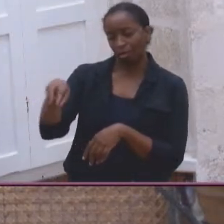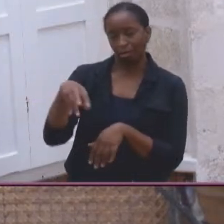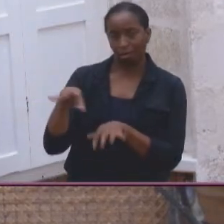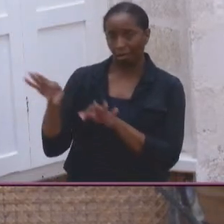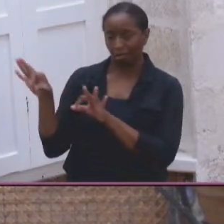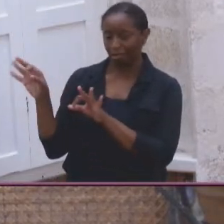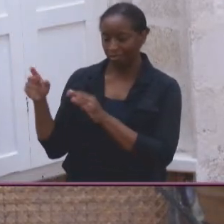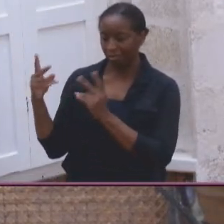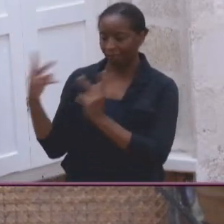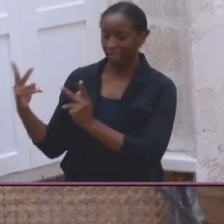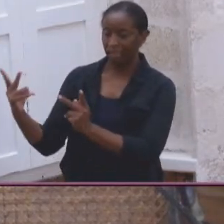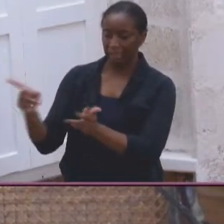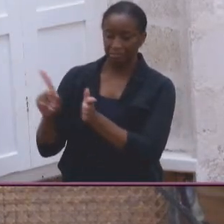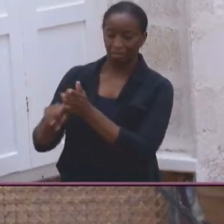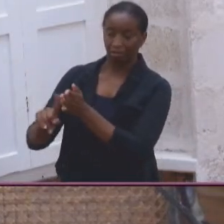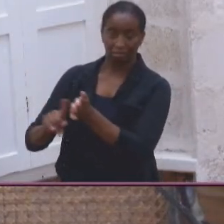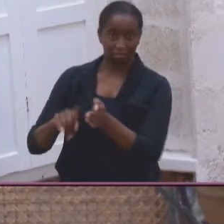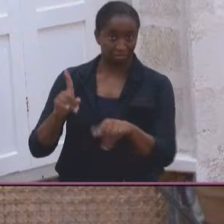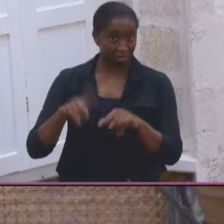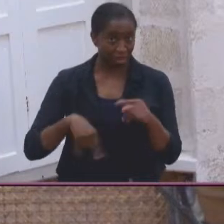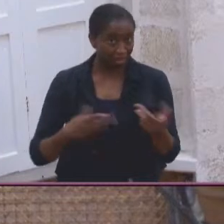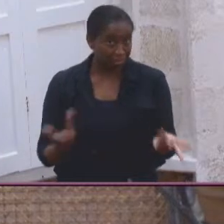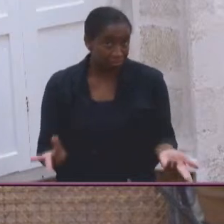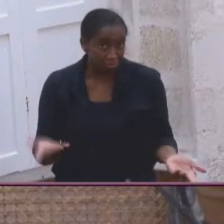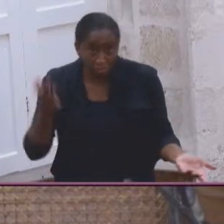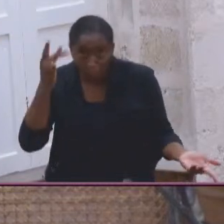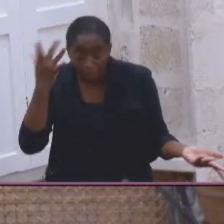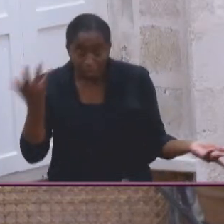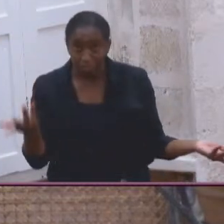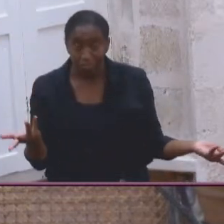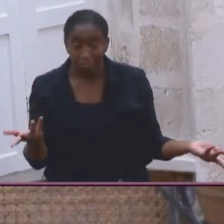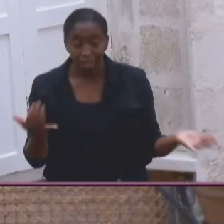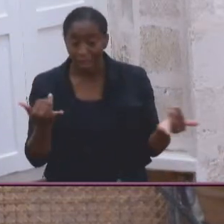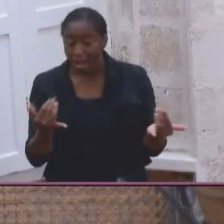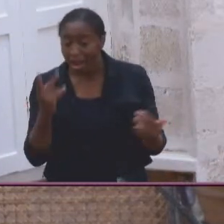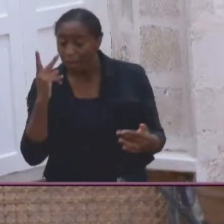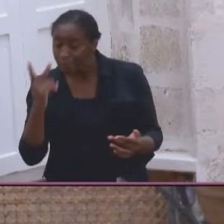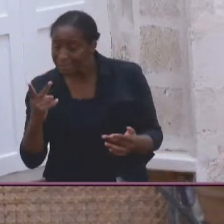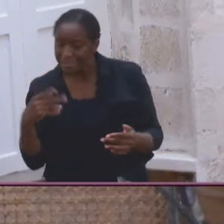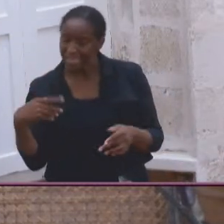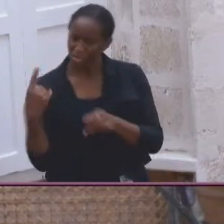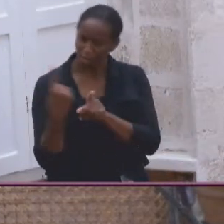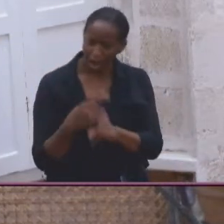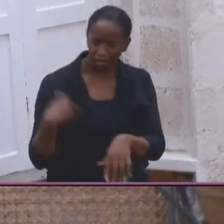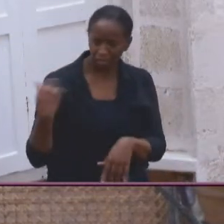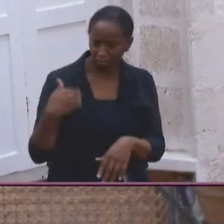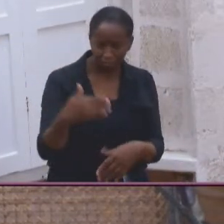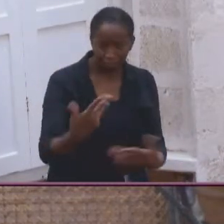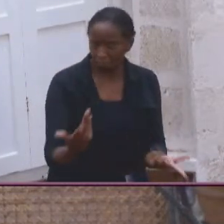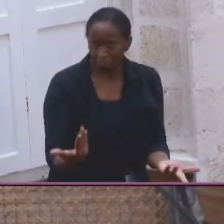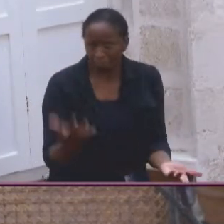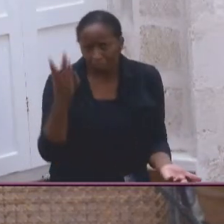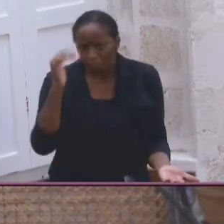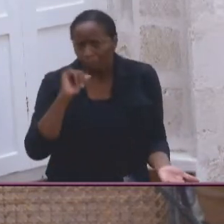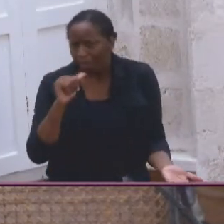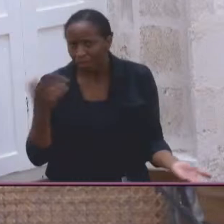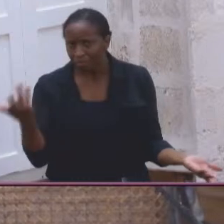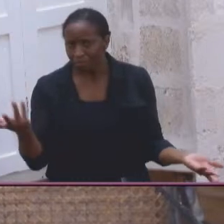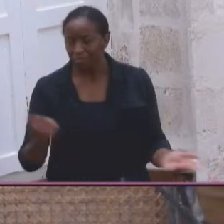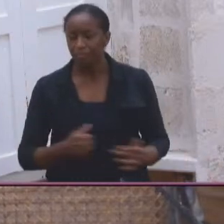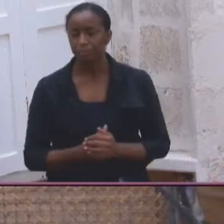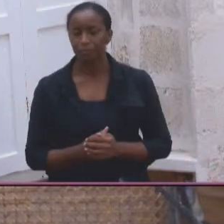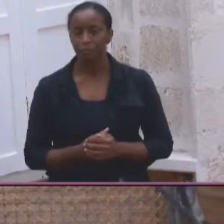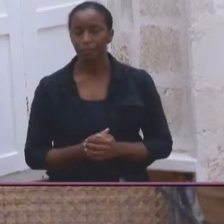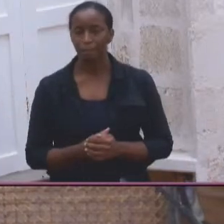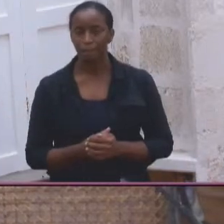I know that the environmental health officers work within districts, and the complaint is that